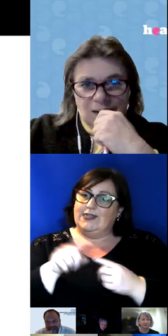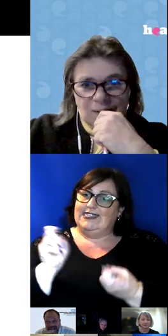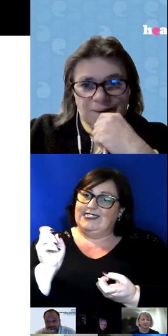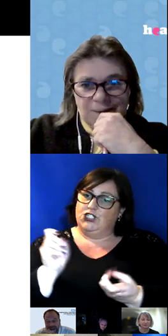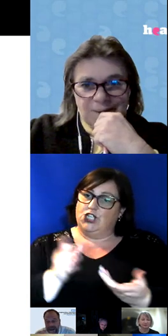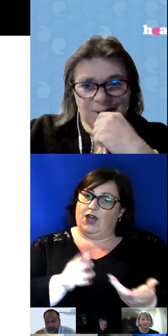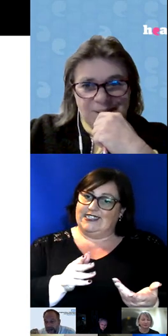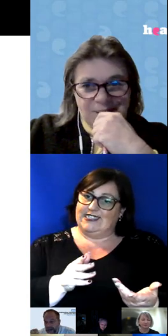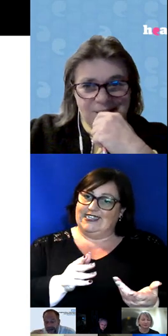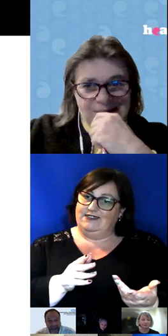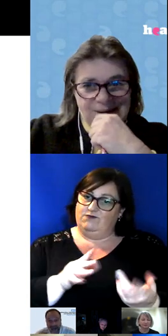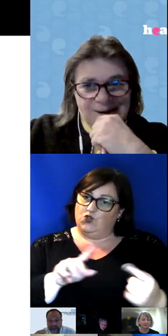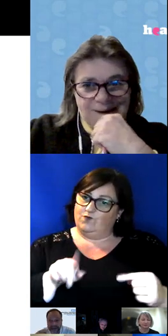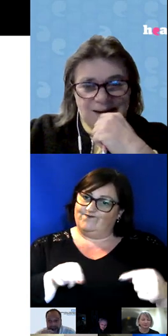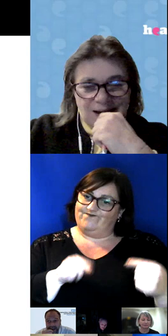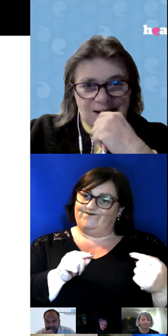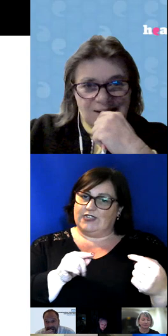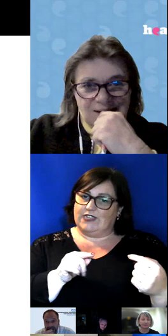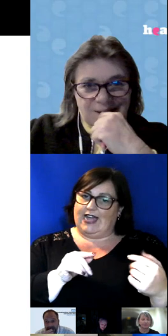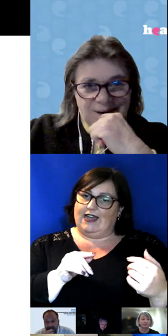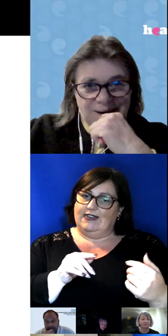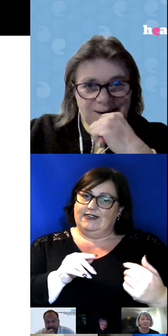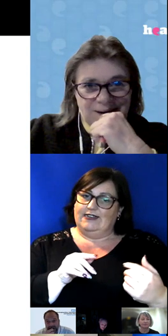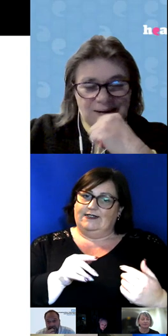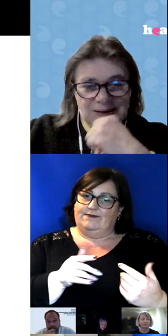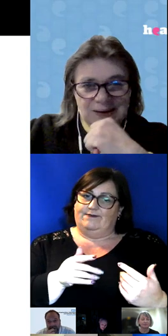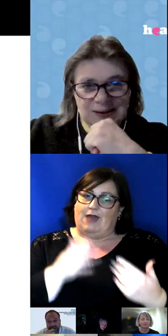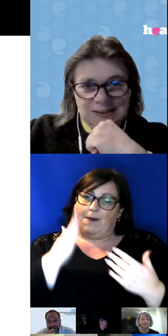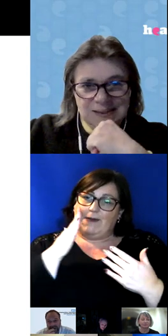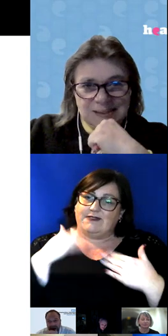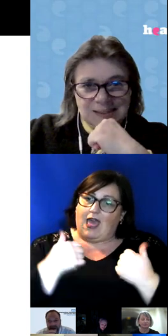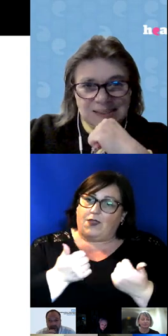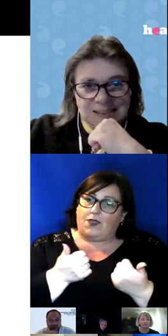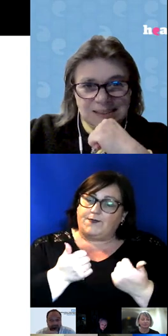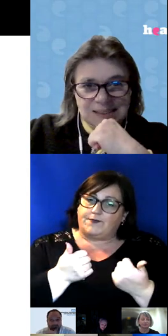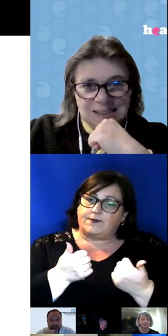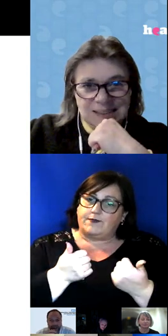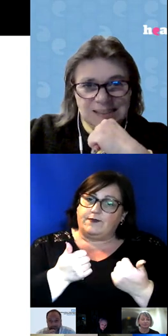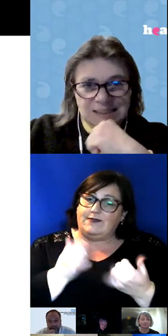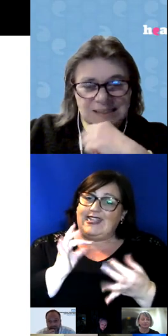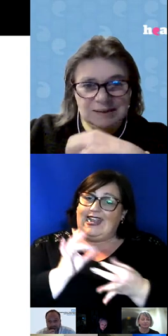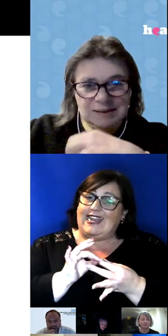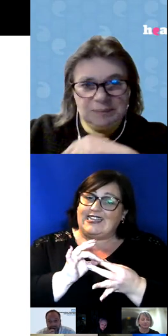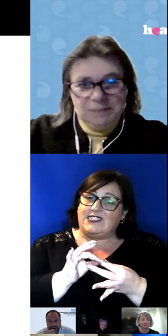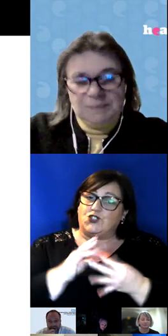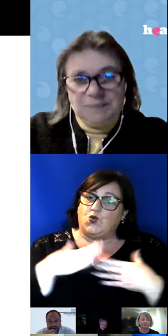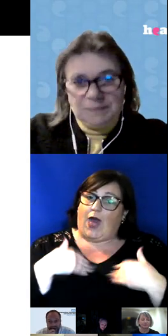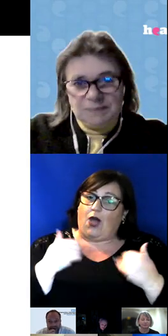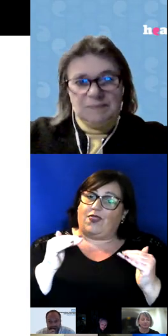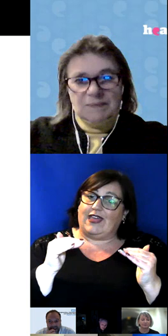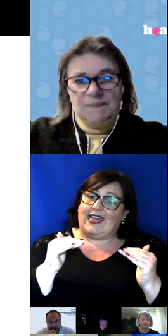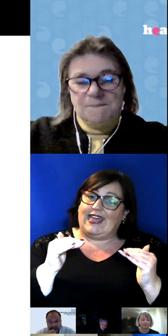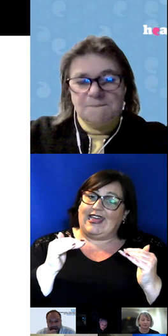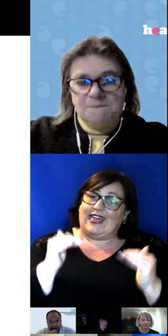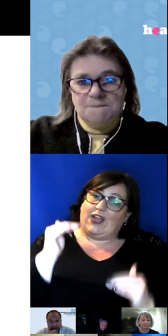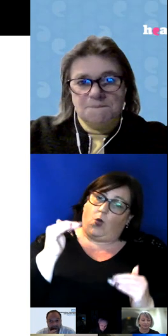think particularly, Jess, it's that bit, and I think it links back into the health inequalities in reality. What we know is people with